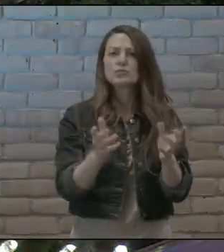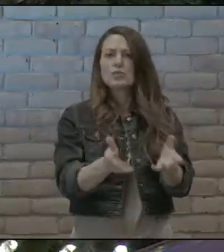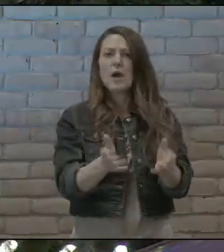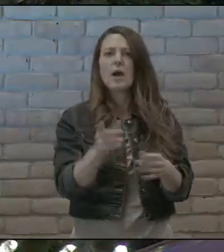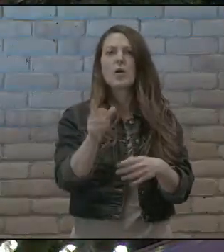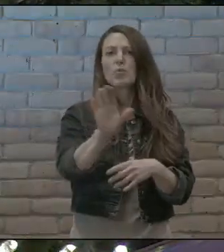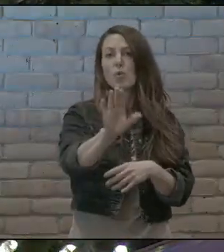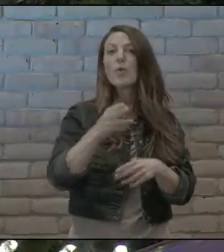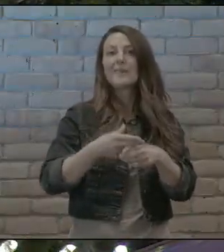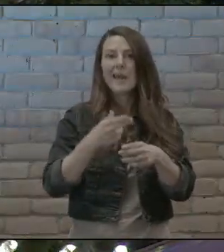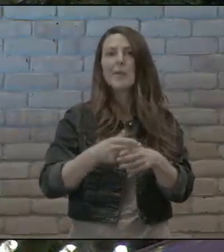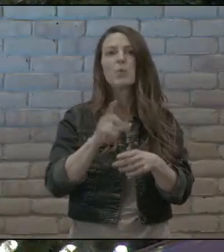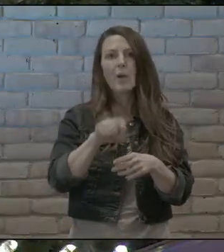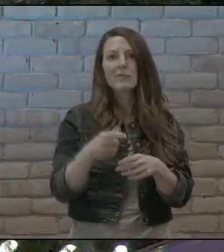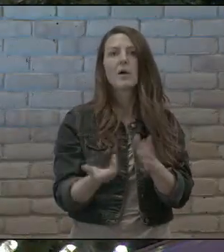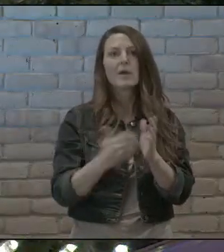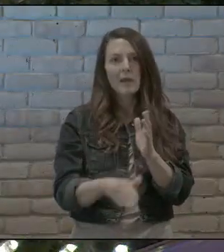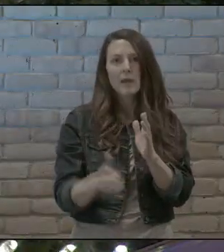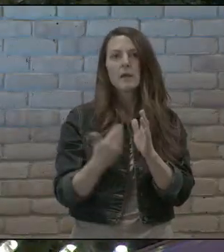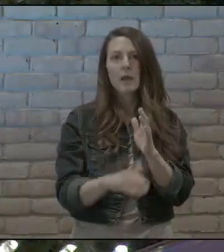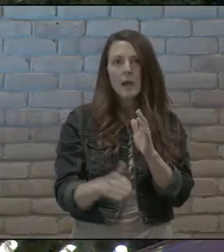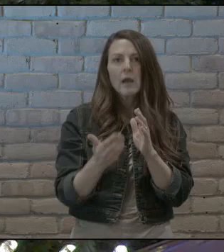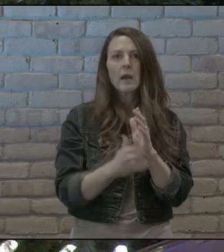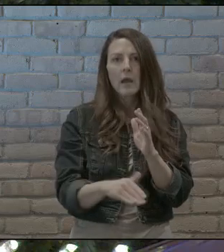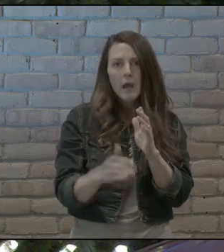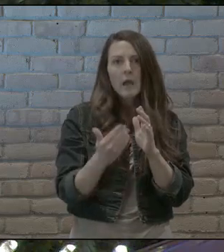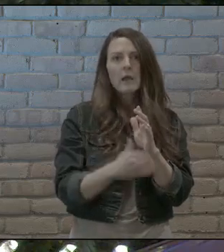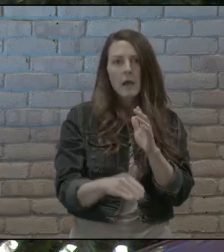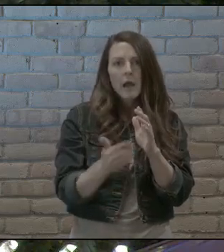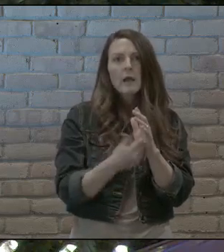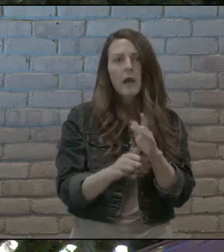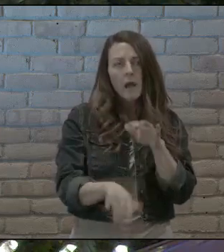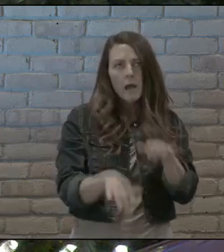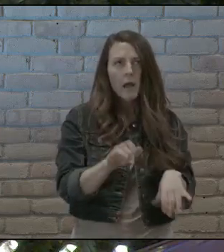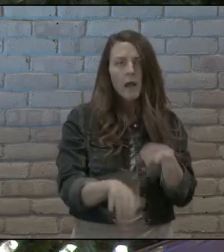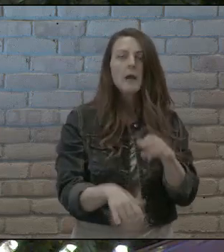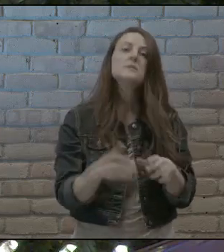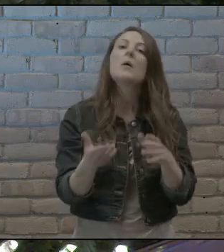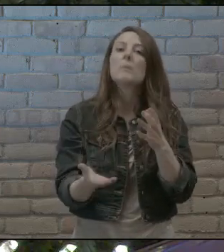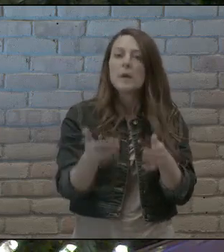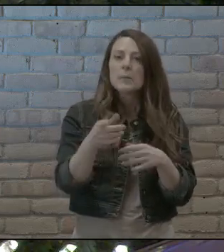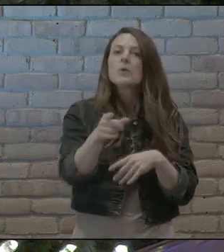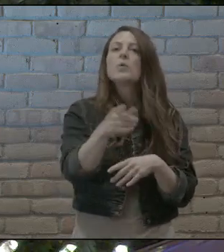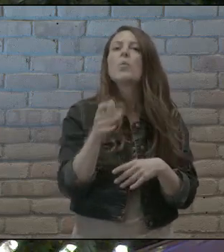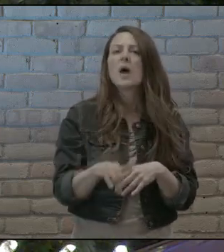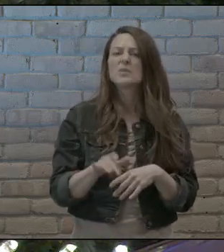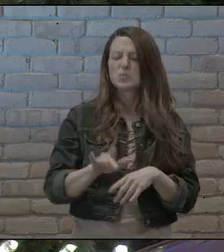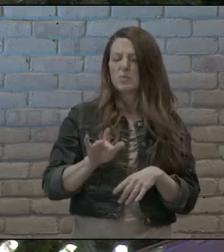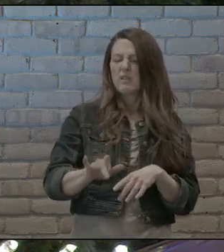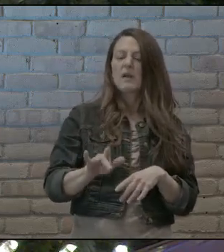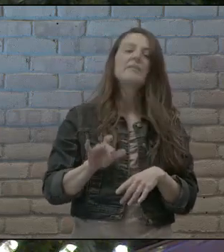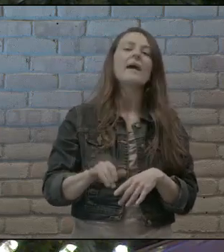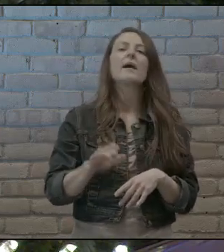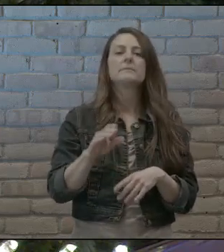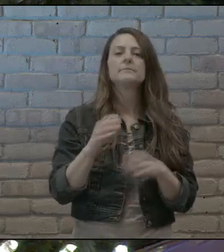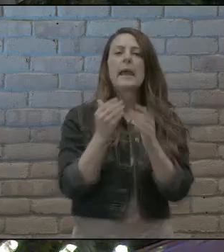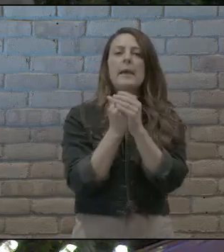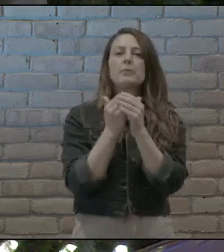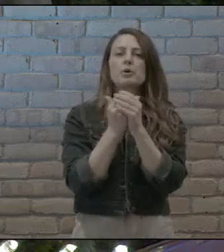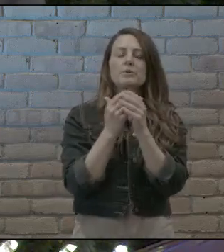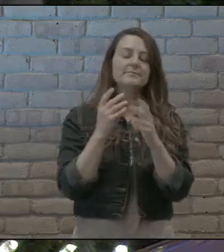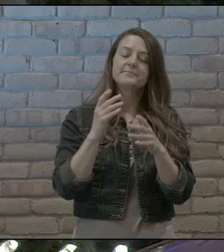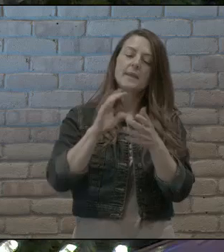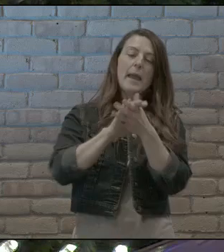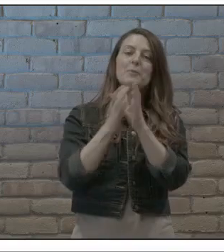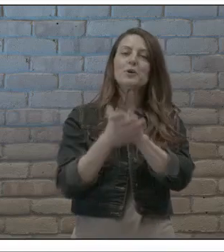we worship here online. So maybe you want to take the next step, take it further with us, and click that little hamburger button that you see at the